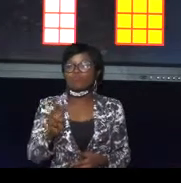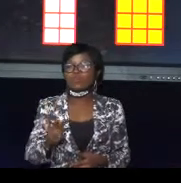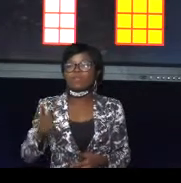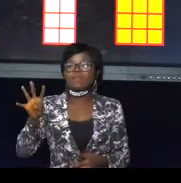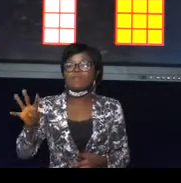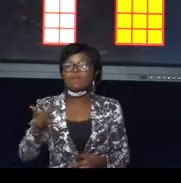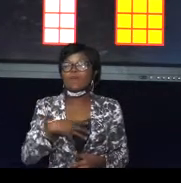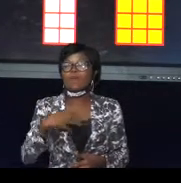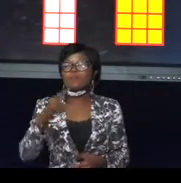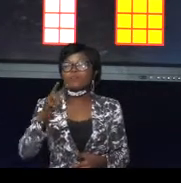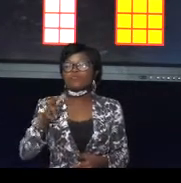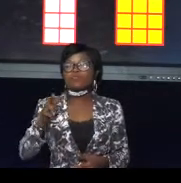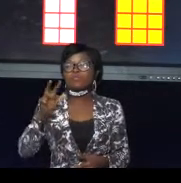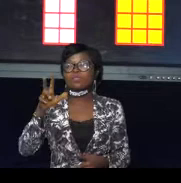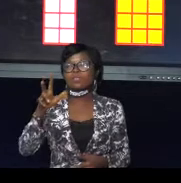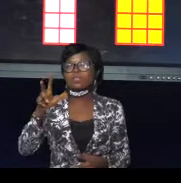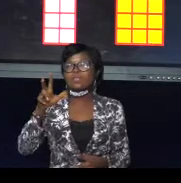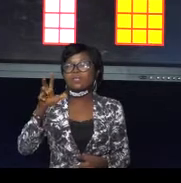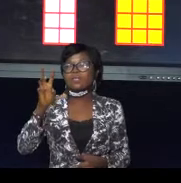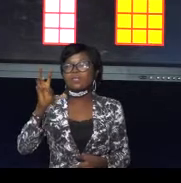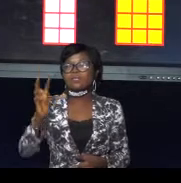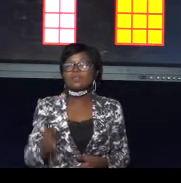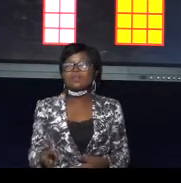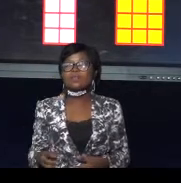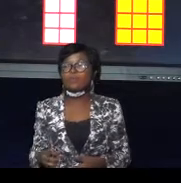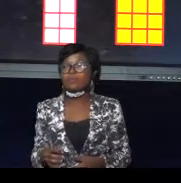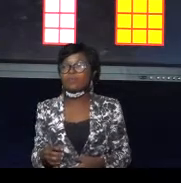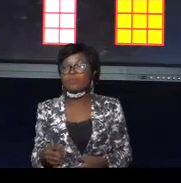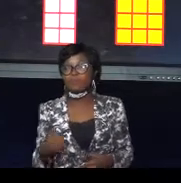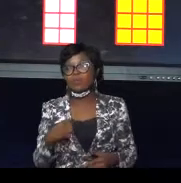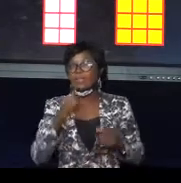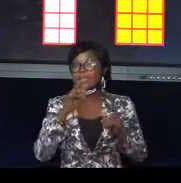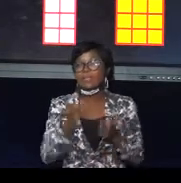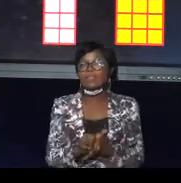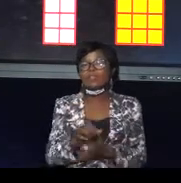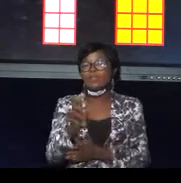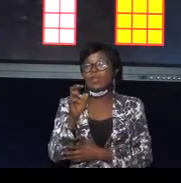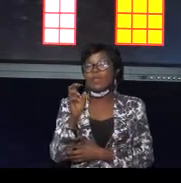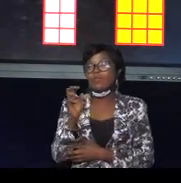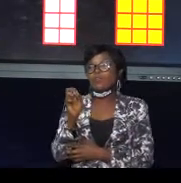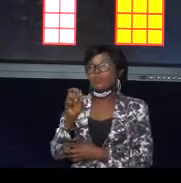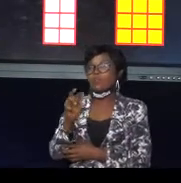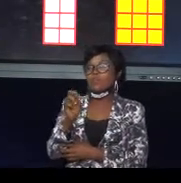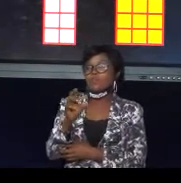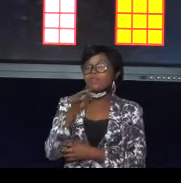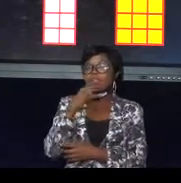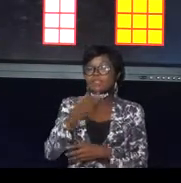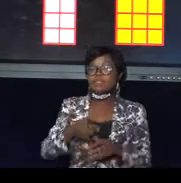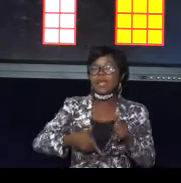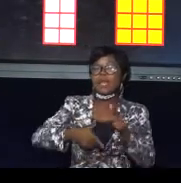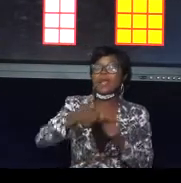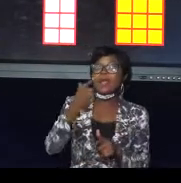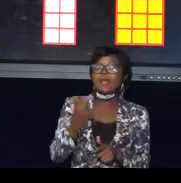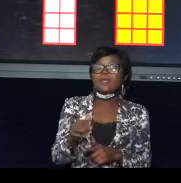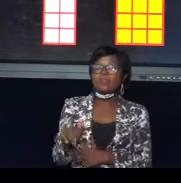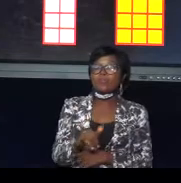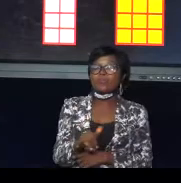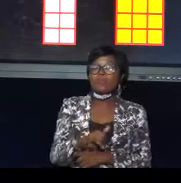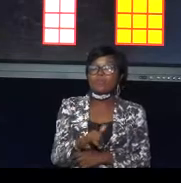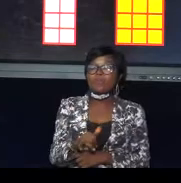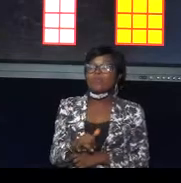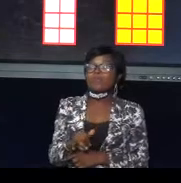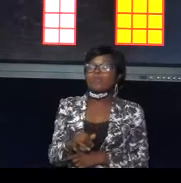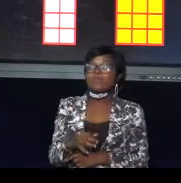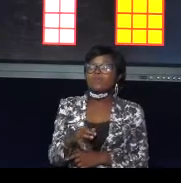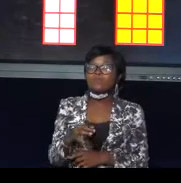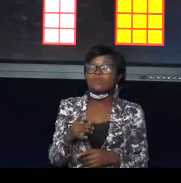of 24 and 36. But then we got to 12 and we couldn't go further. So we said that 12 is the highest common factor. But every time we want to